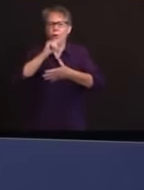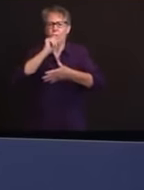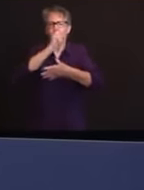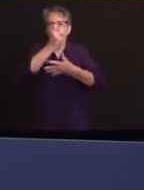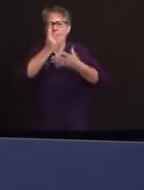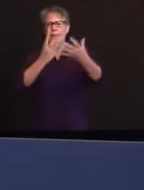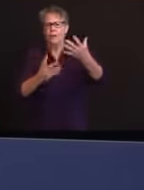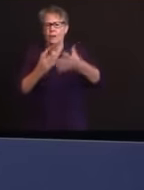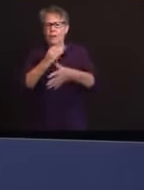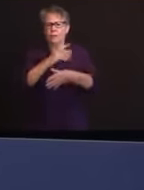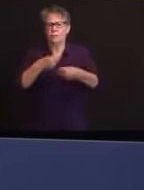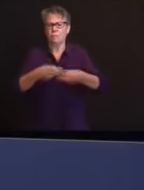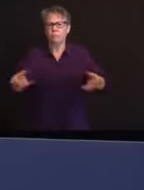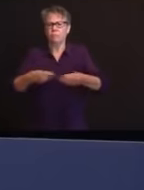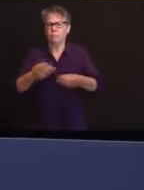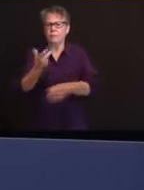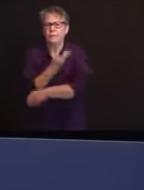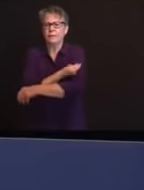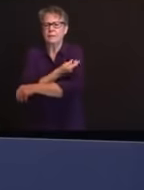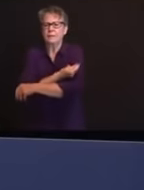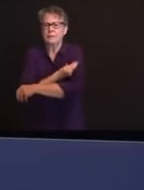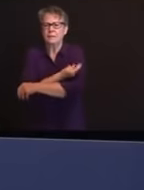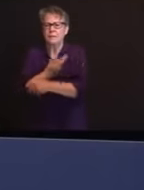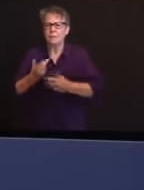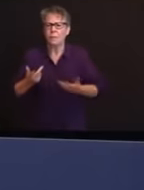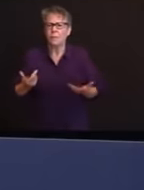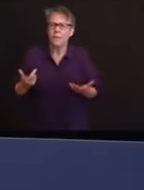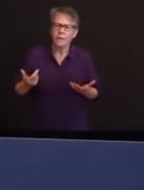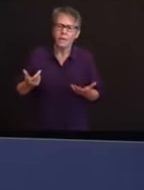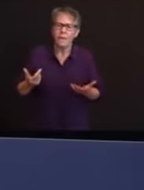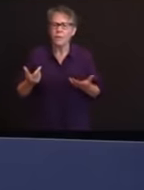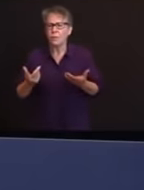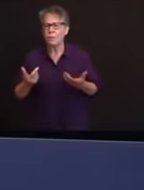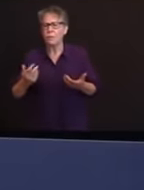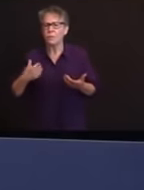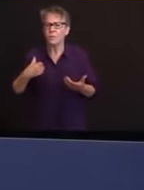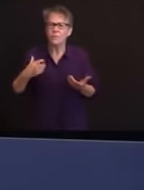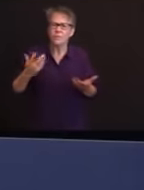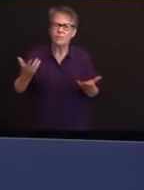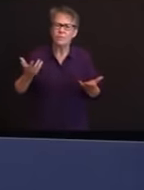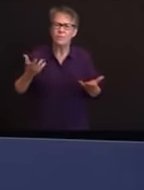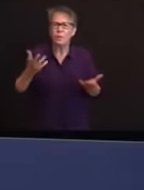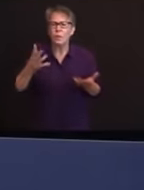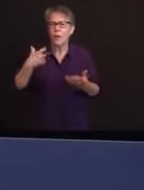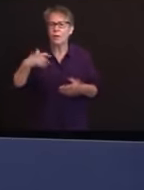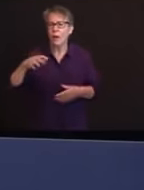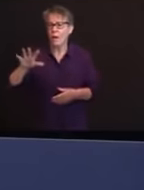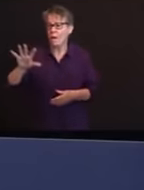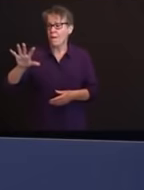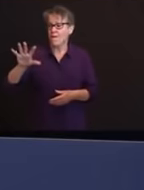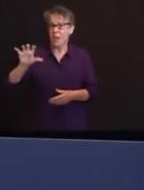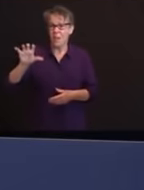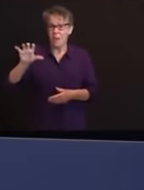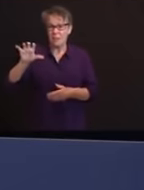500,000 healthcare workers who fit into that category, and then looks at many determinants